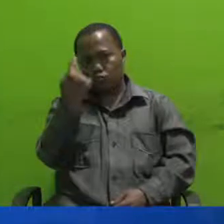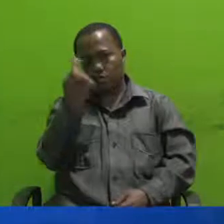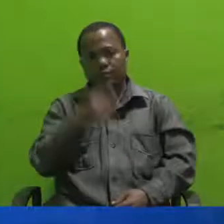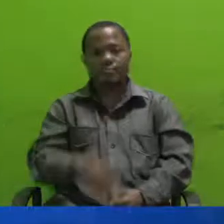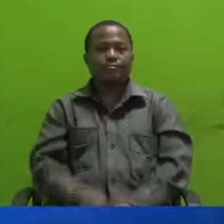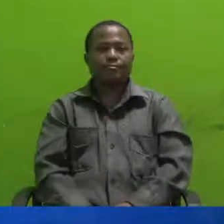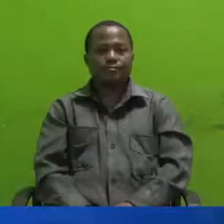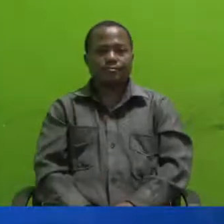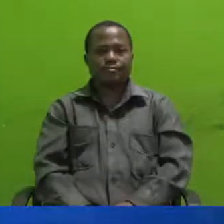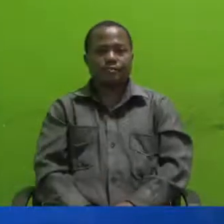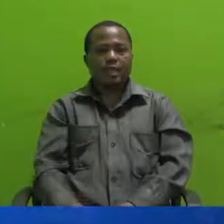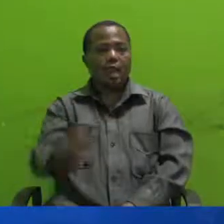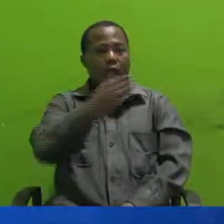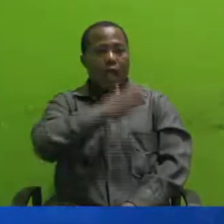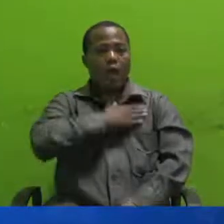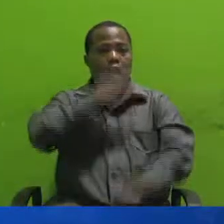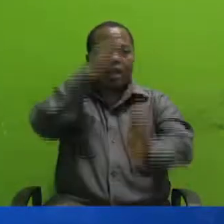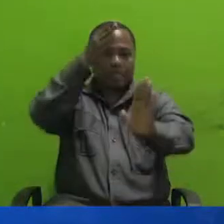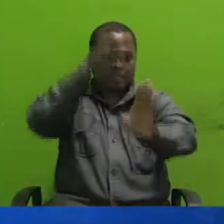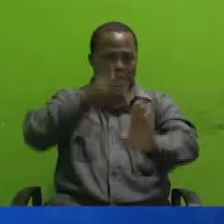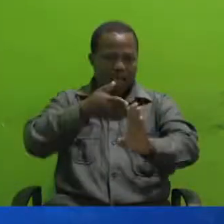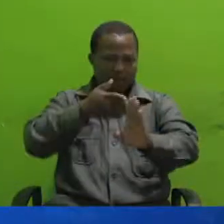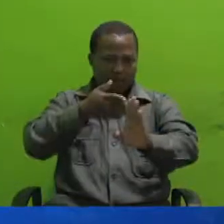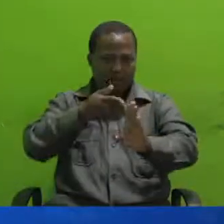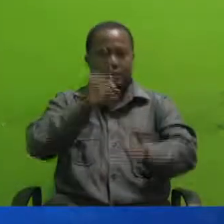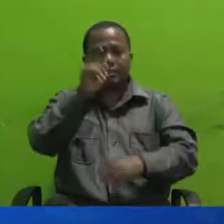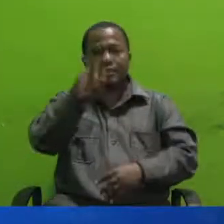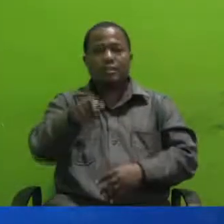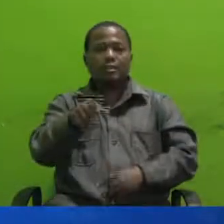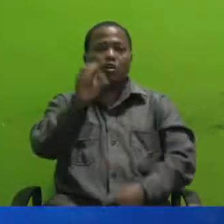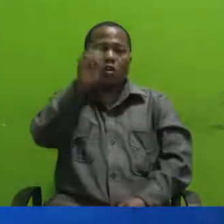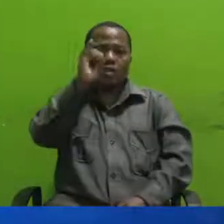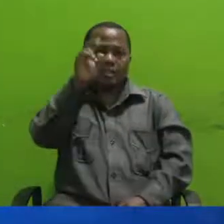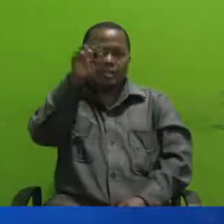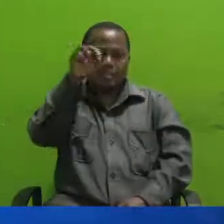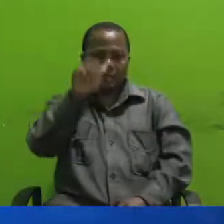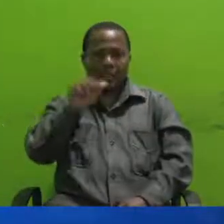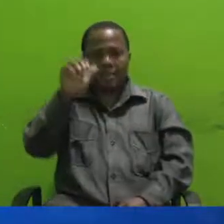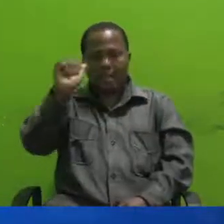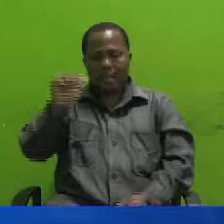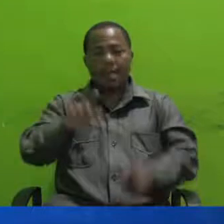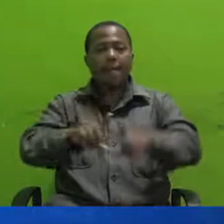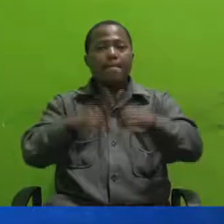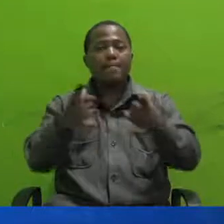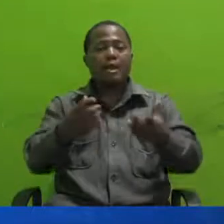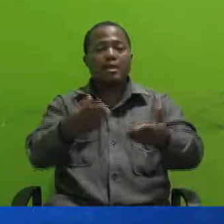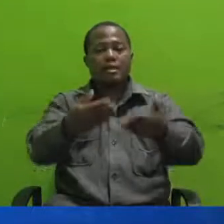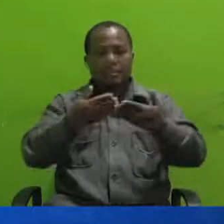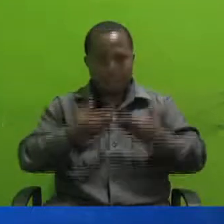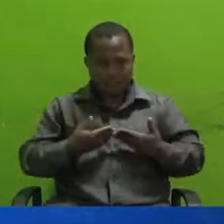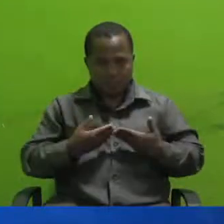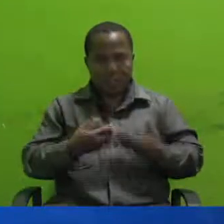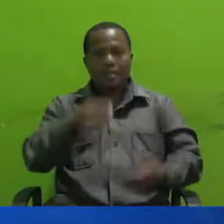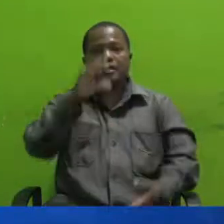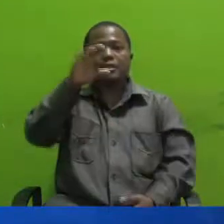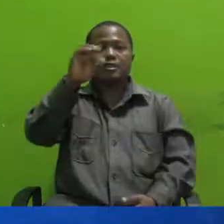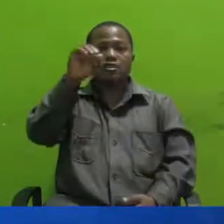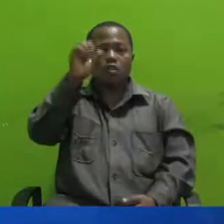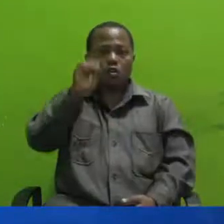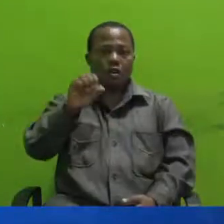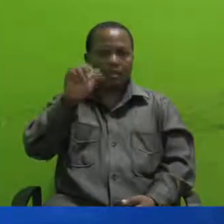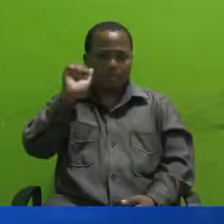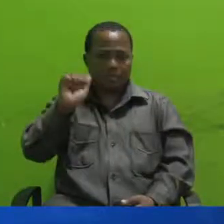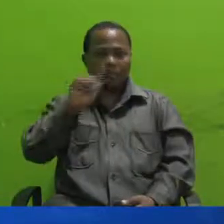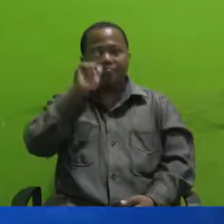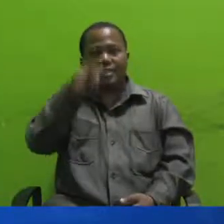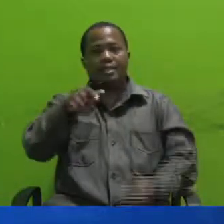1. Our target here is to work out on sine A, but the given is cos A.